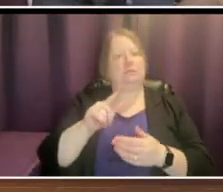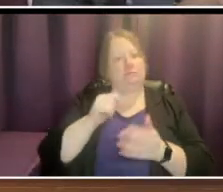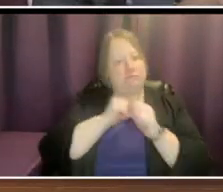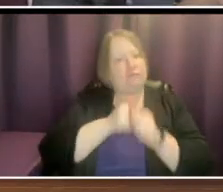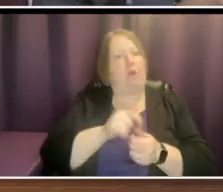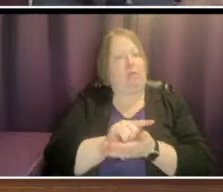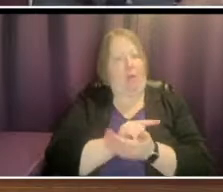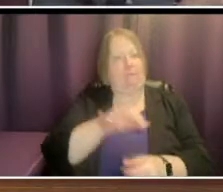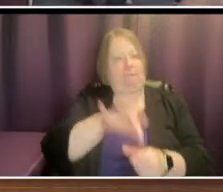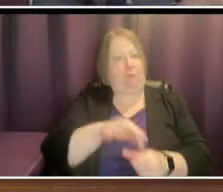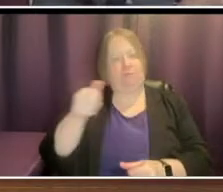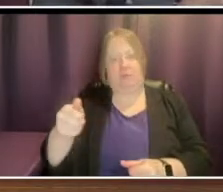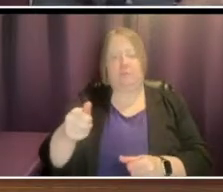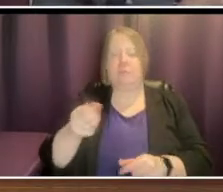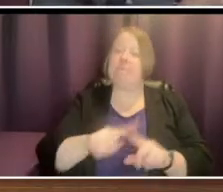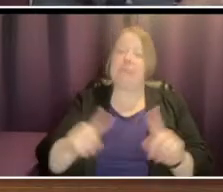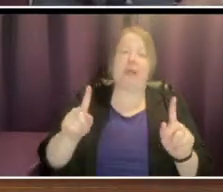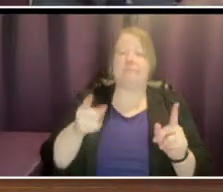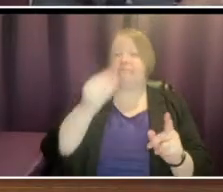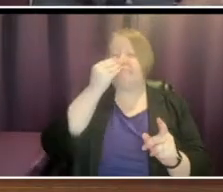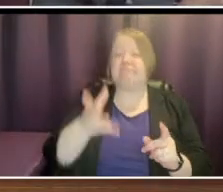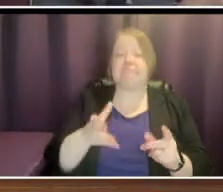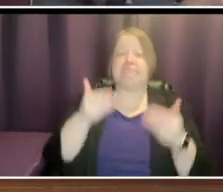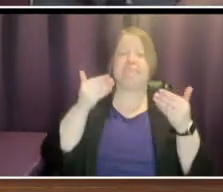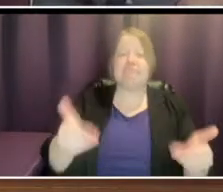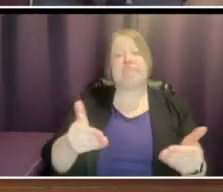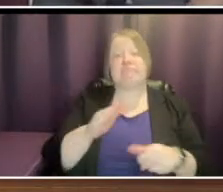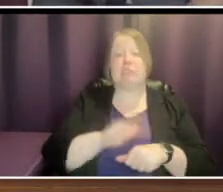action anyway. Here's what he said.